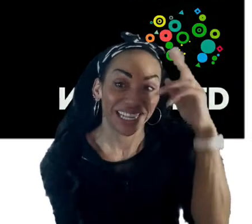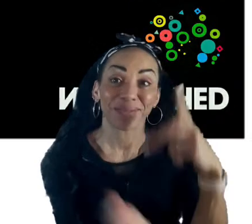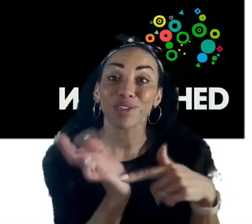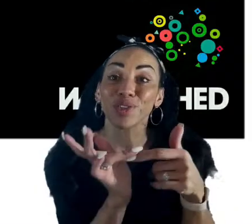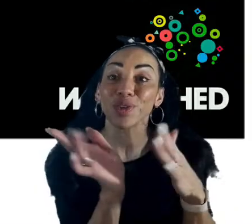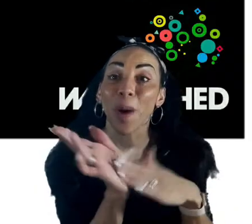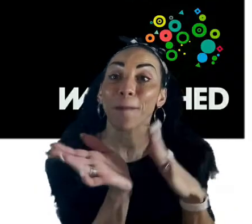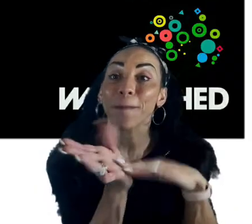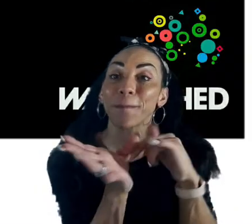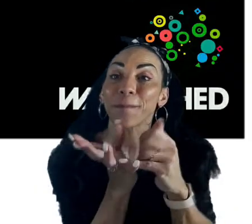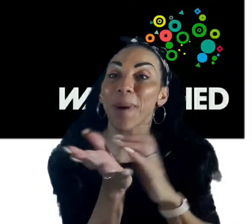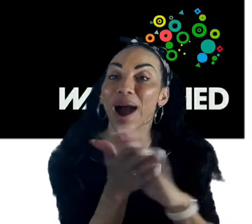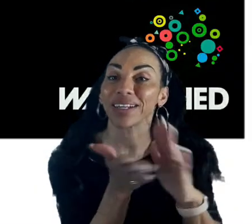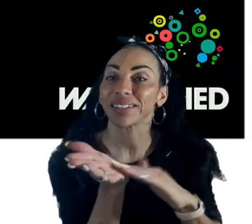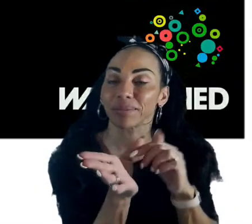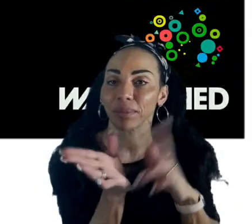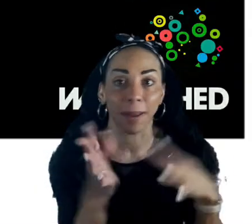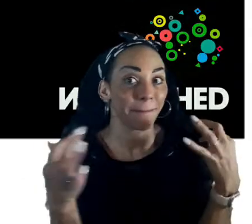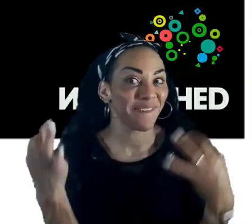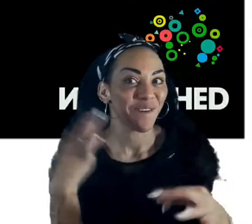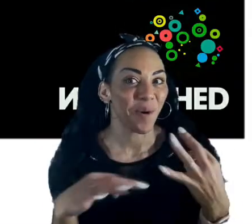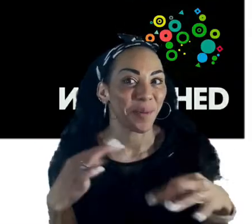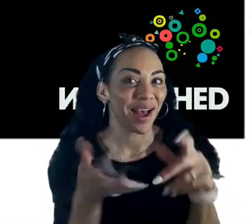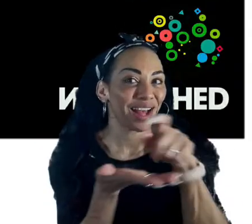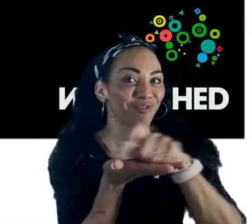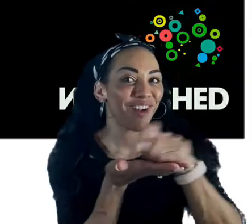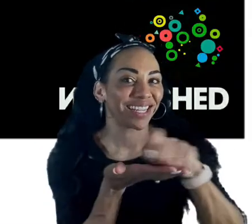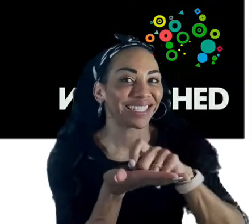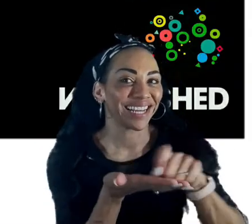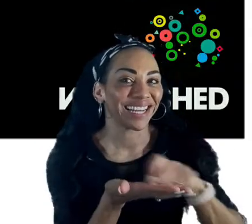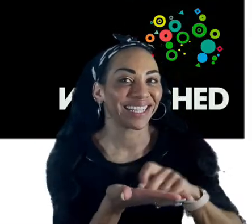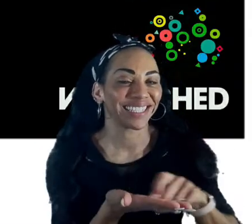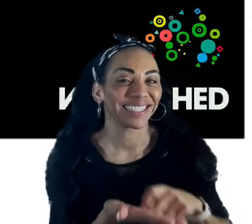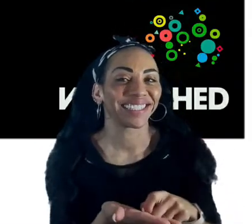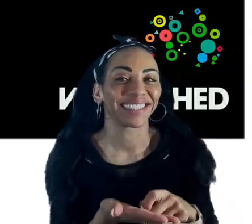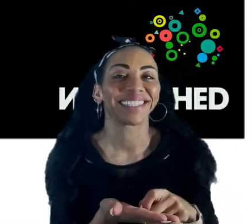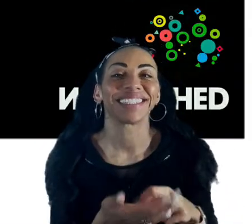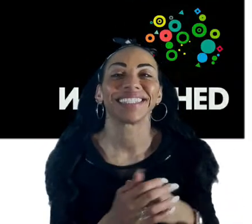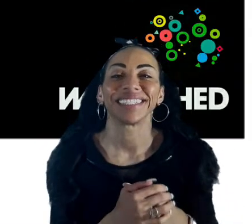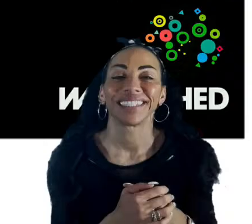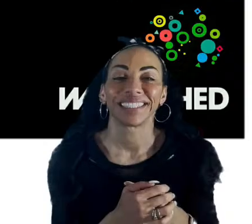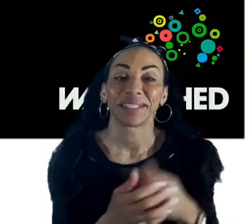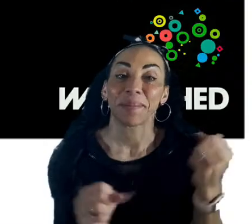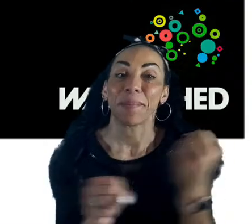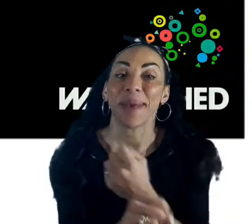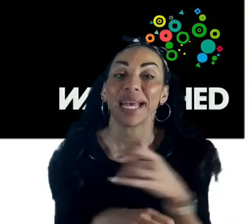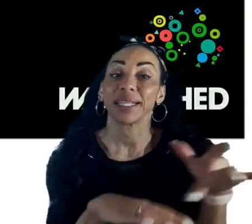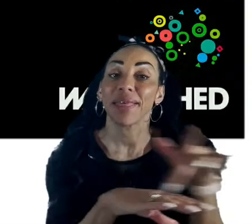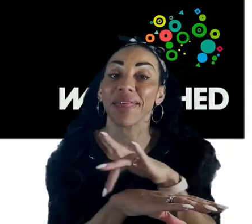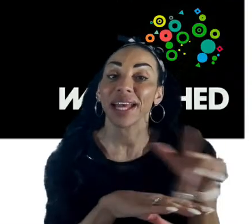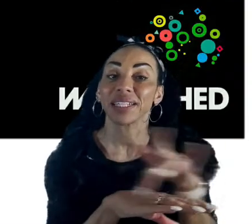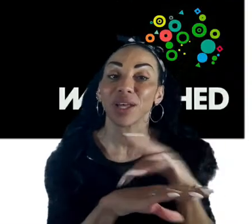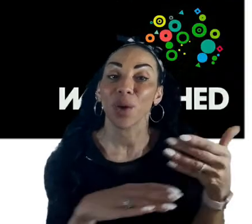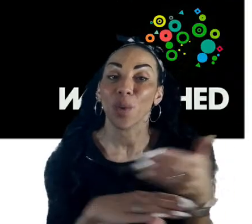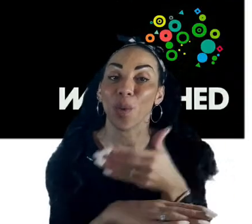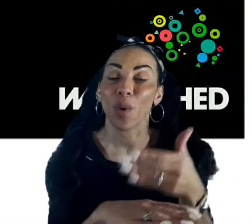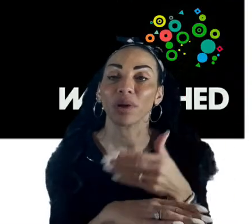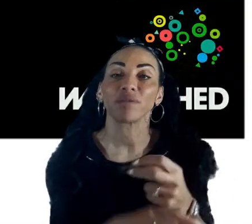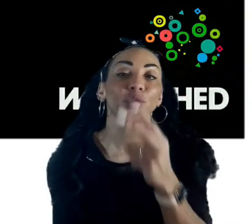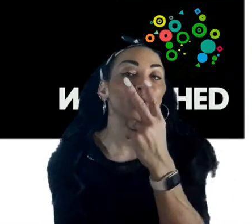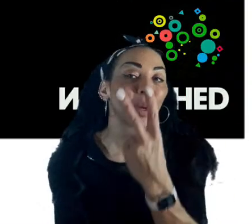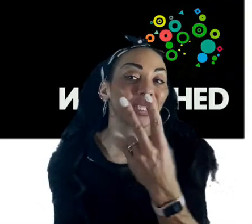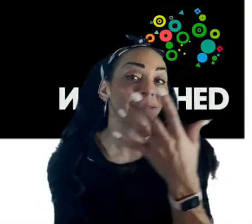I'm a performer and writer, and I've made theatre work for about 25